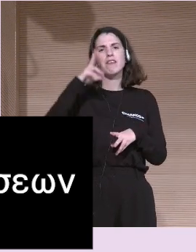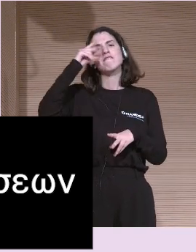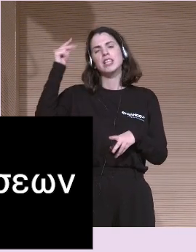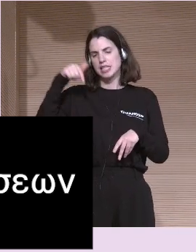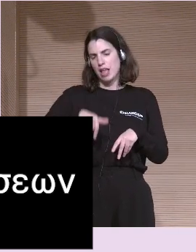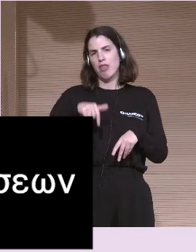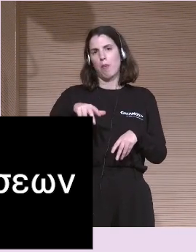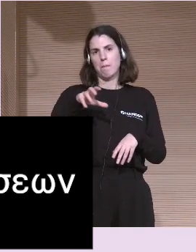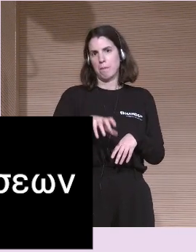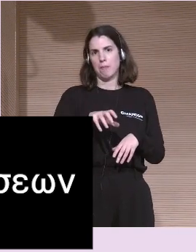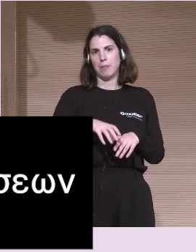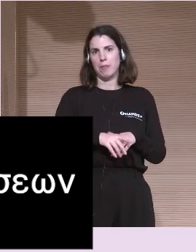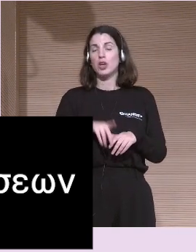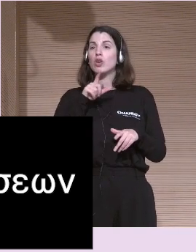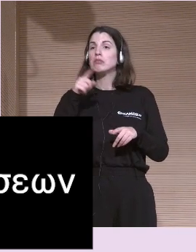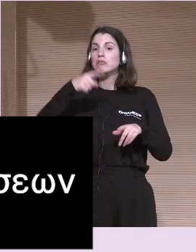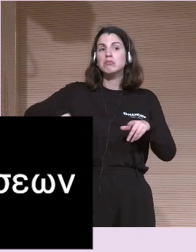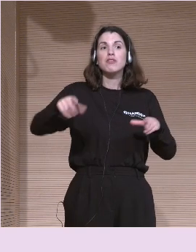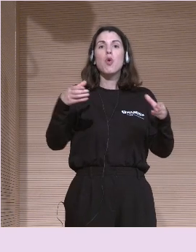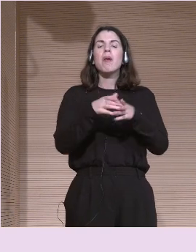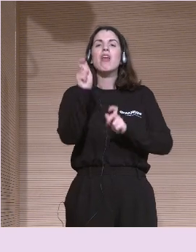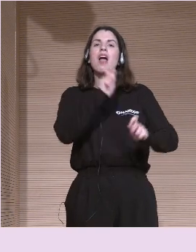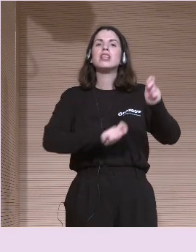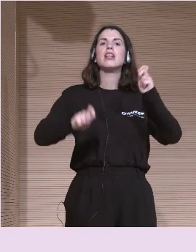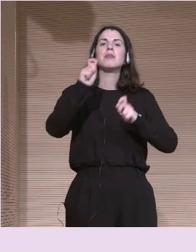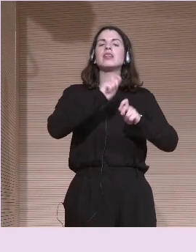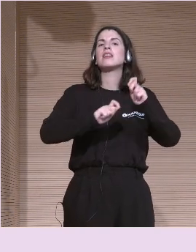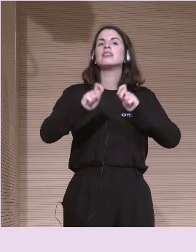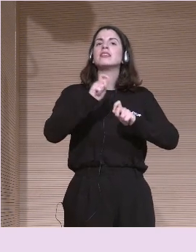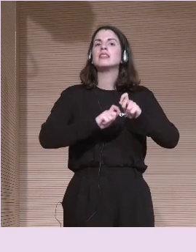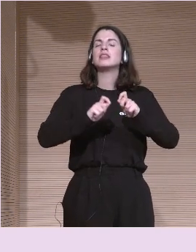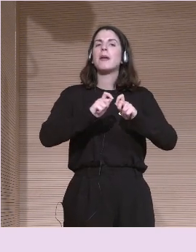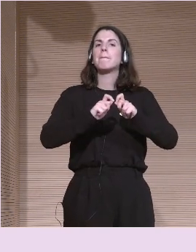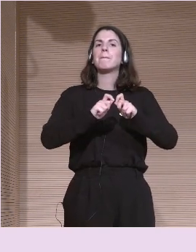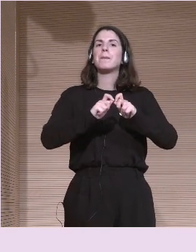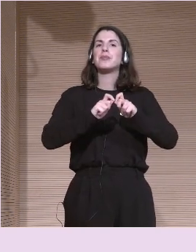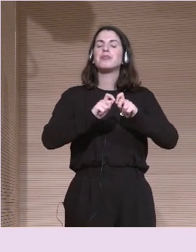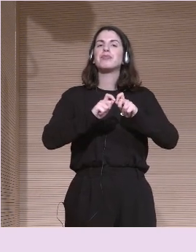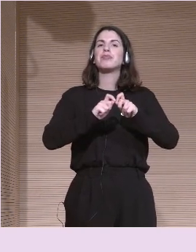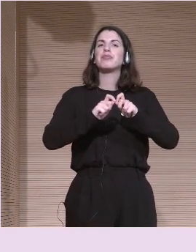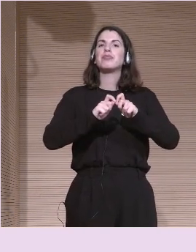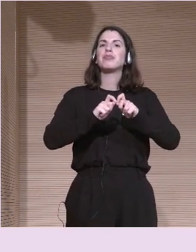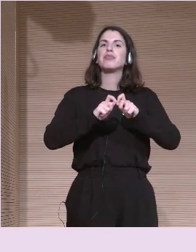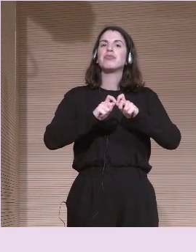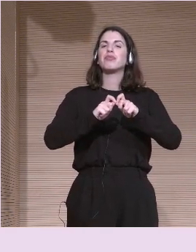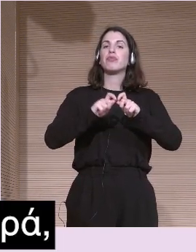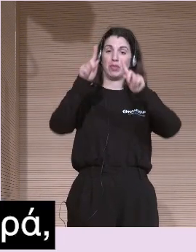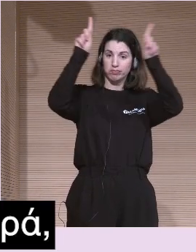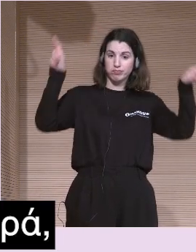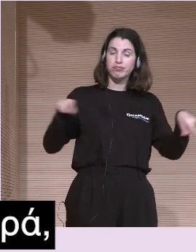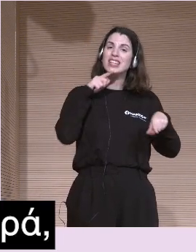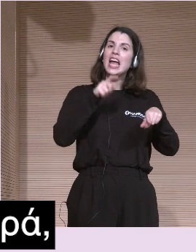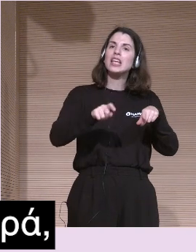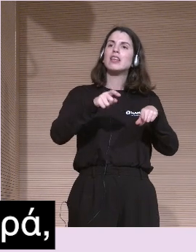a programme of events and discussions and so on. And this was a football campaign that we did for the 2020 Euros.